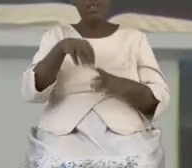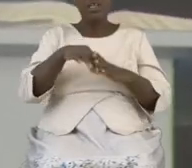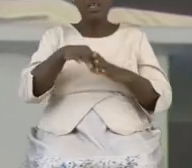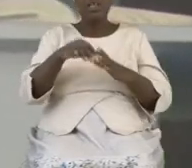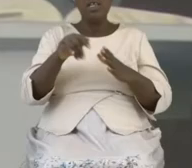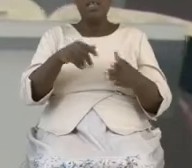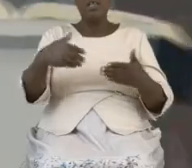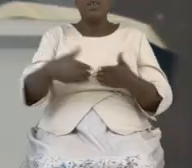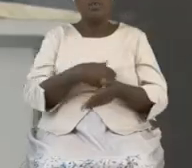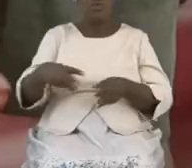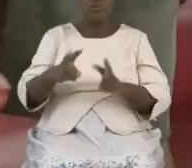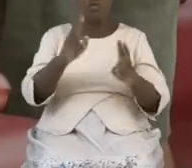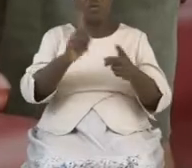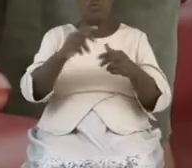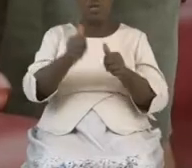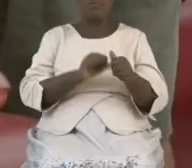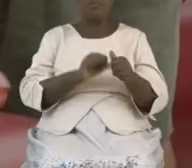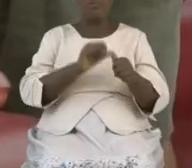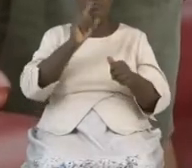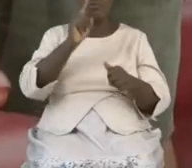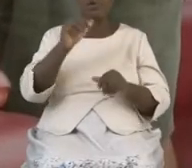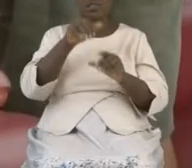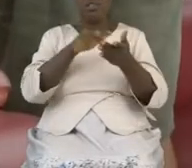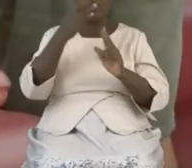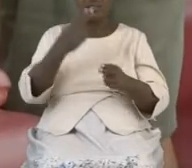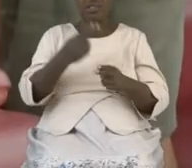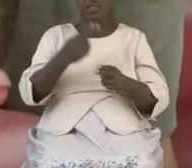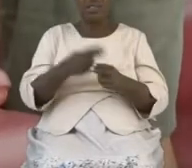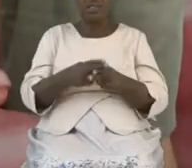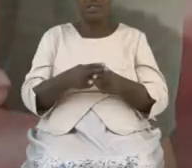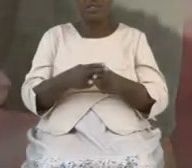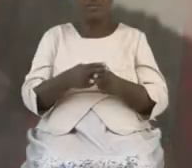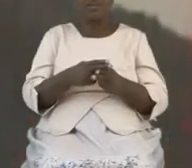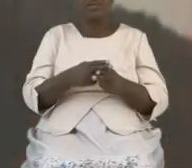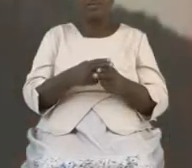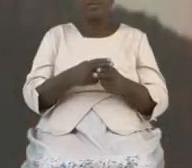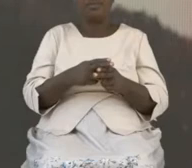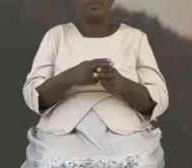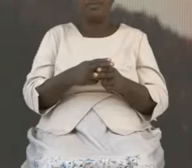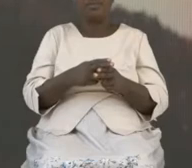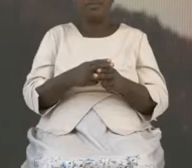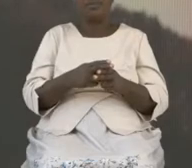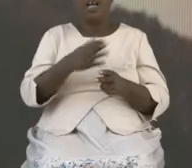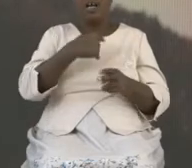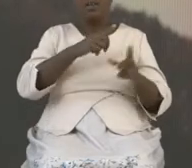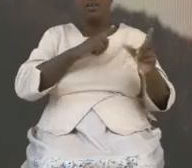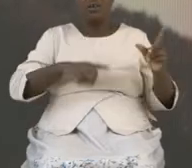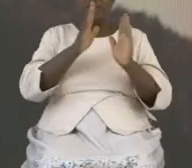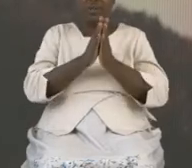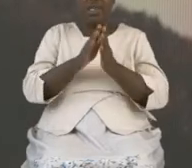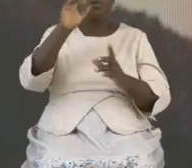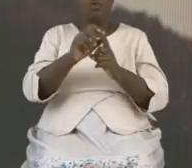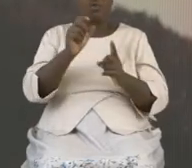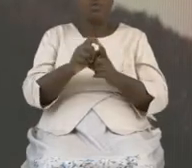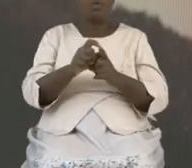in Jesus' name. And Lord, I pray that your word will remain fresh in every